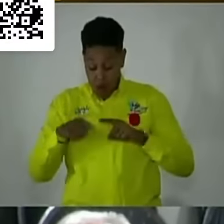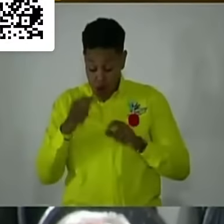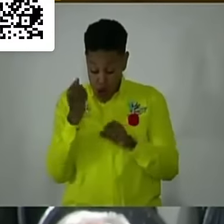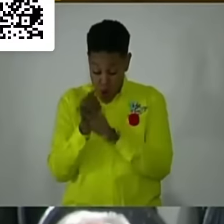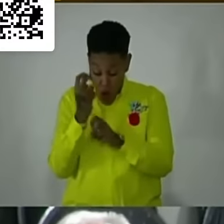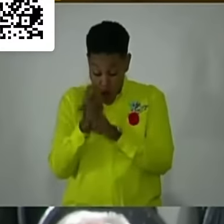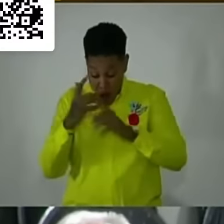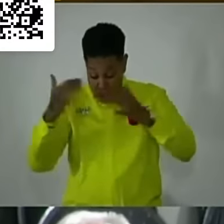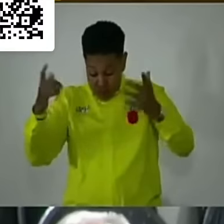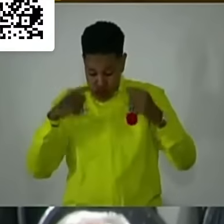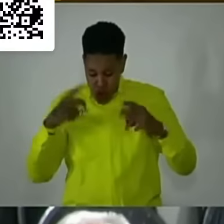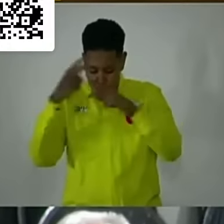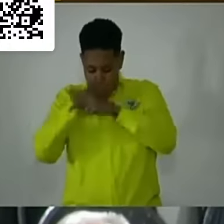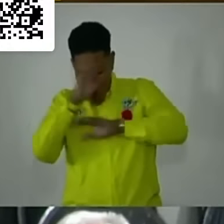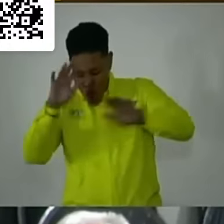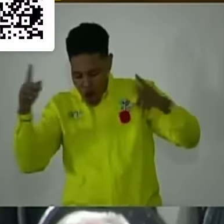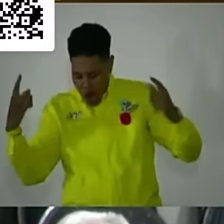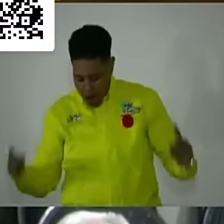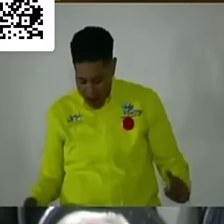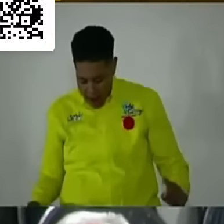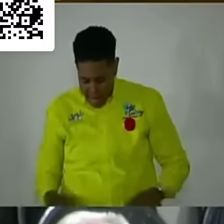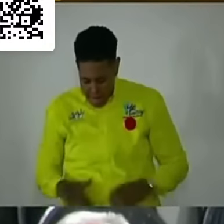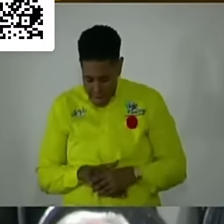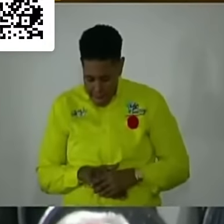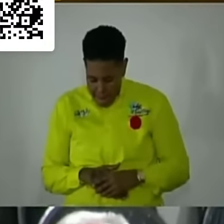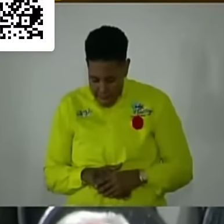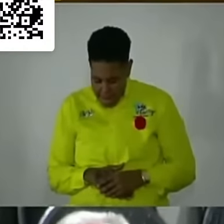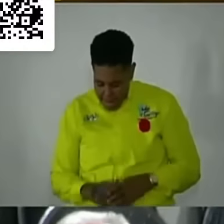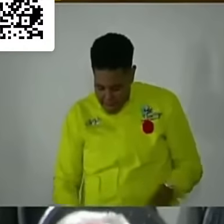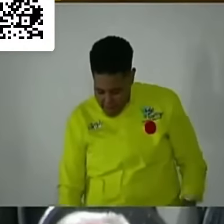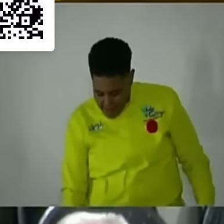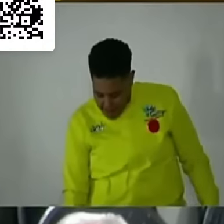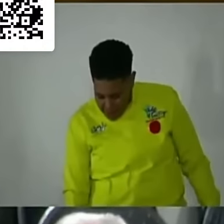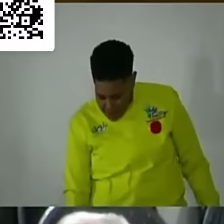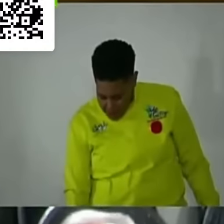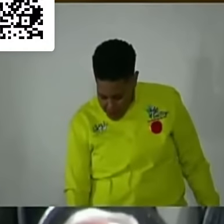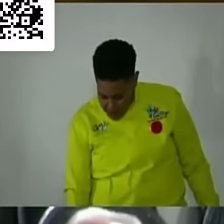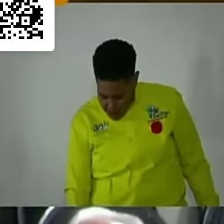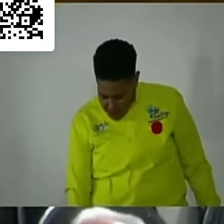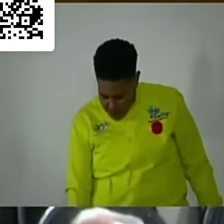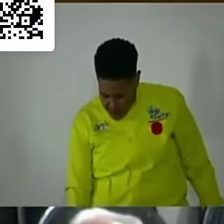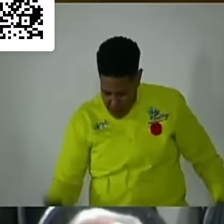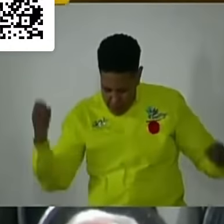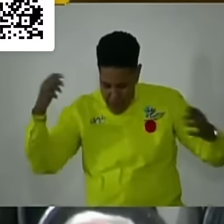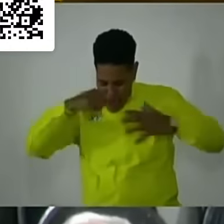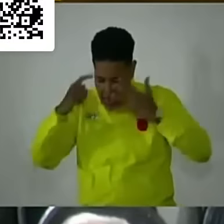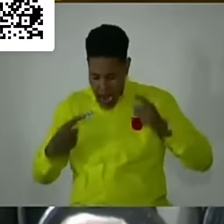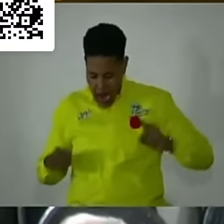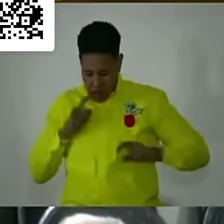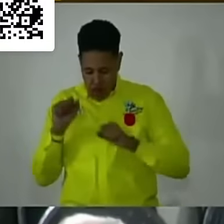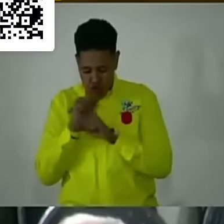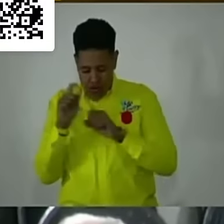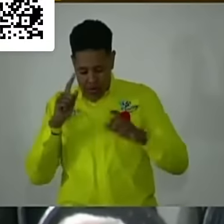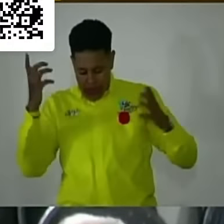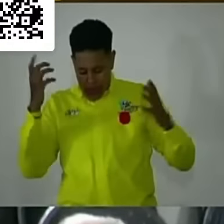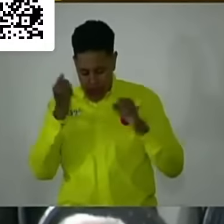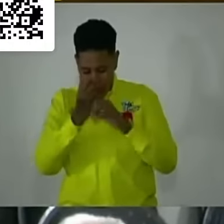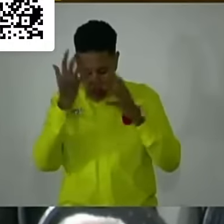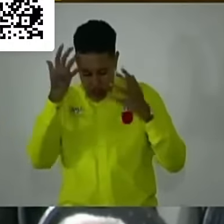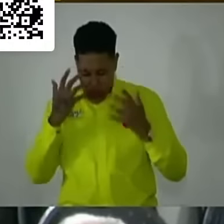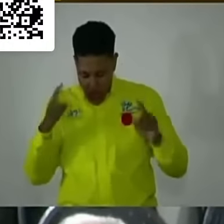it too, it's even worse. And there are just so many cases of this because of this storm. And it really is tragic.